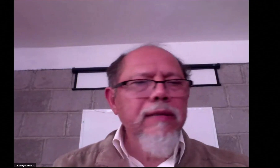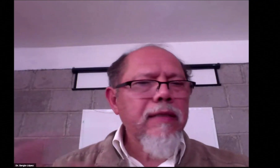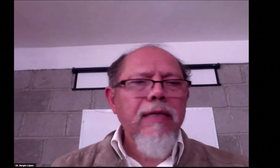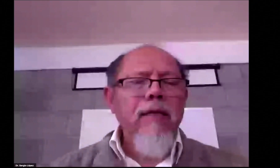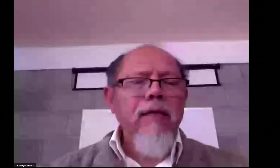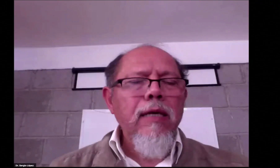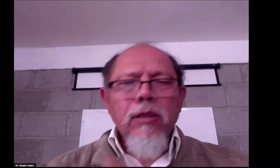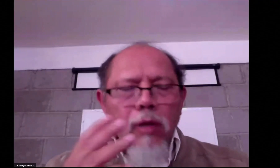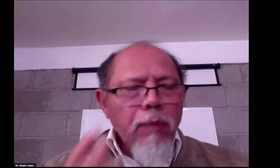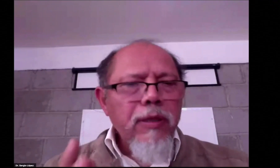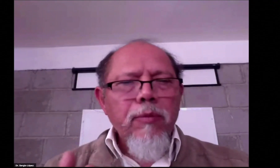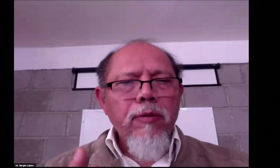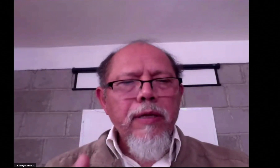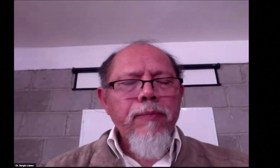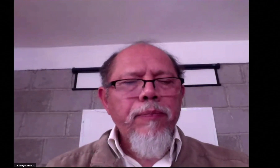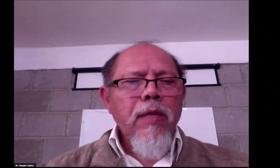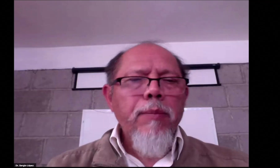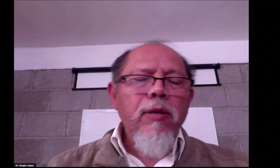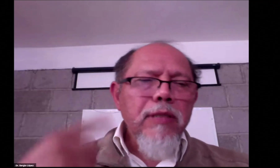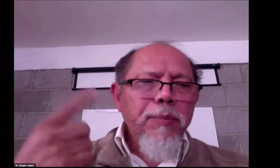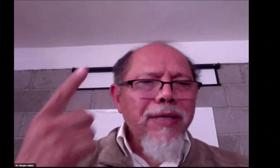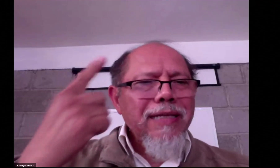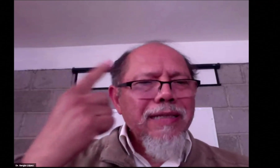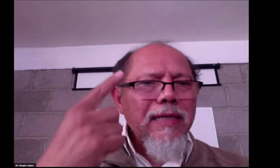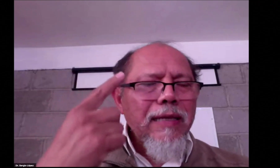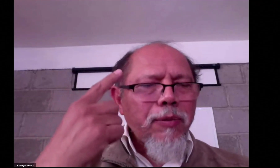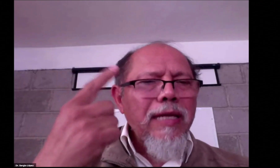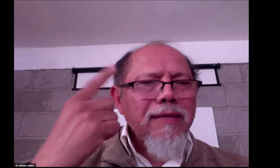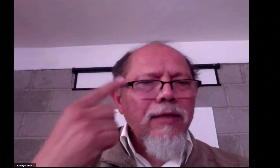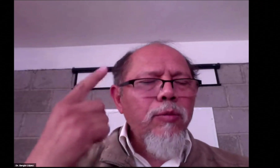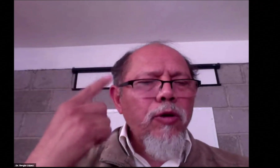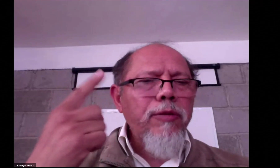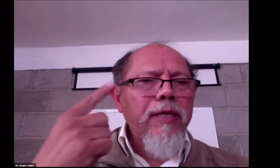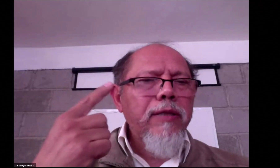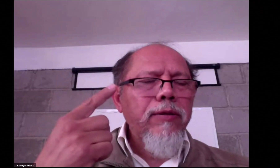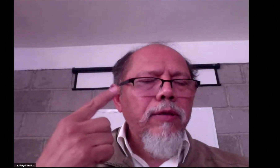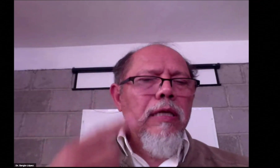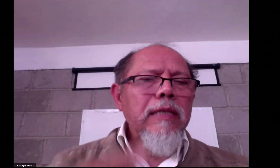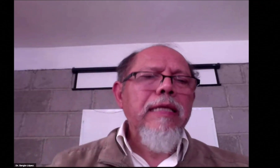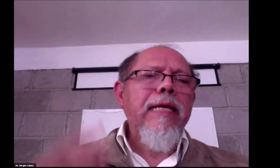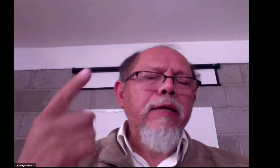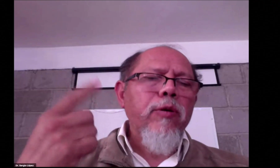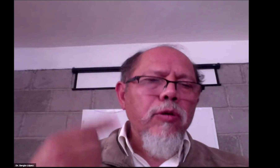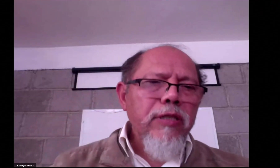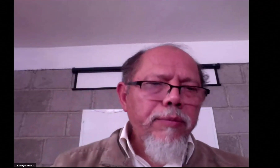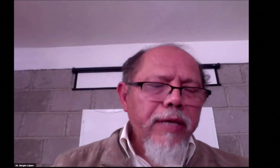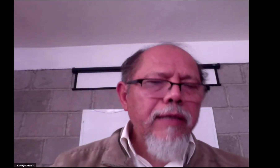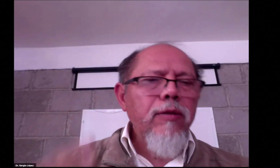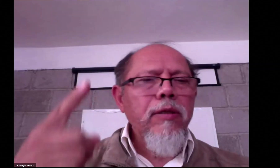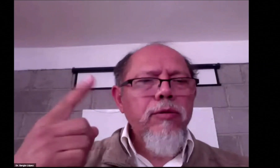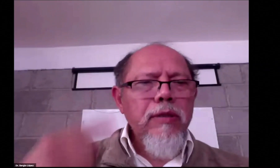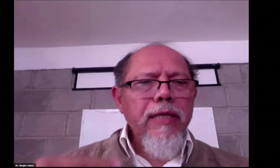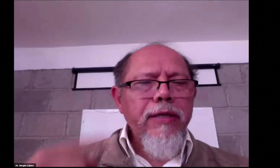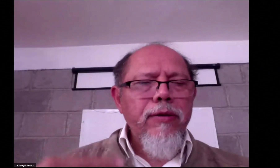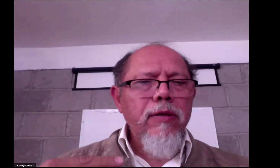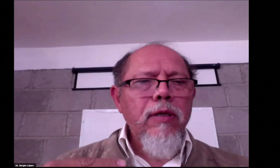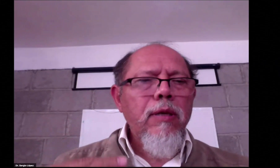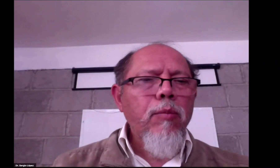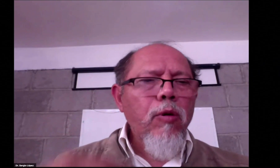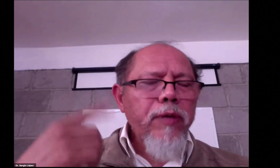because of the bone marrow condition or whatever, they cannot move, but they can make